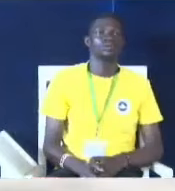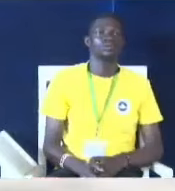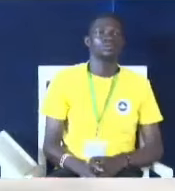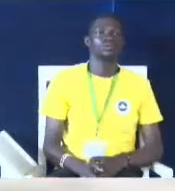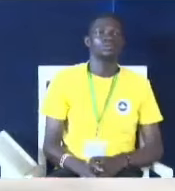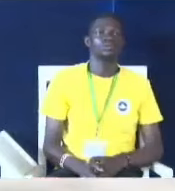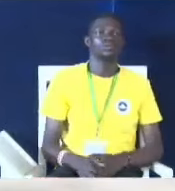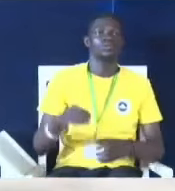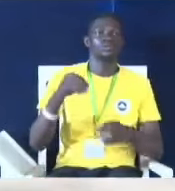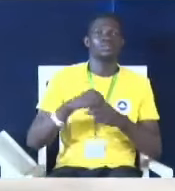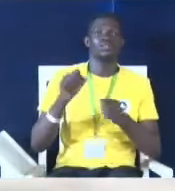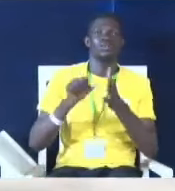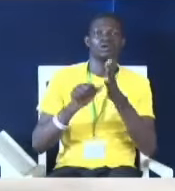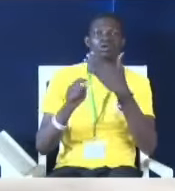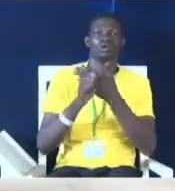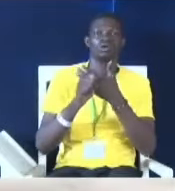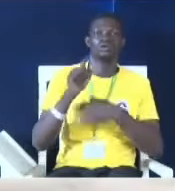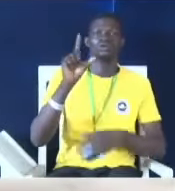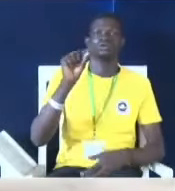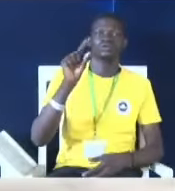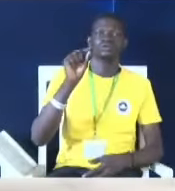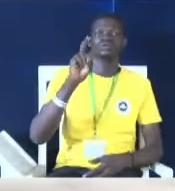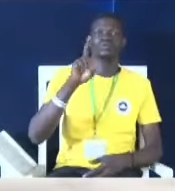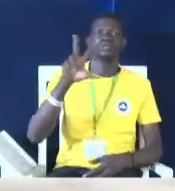In August